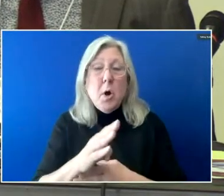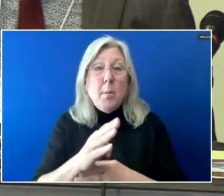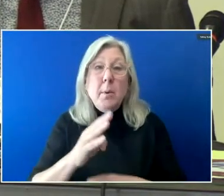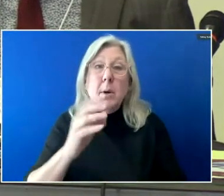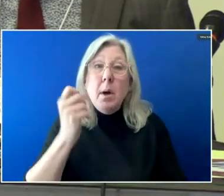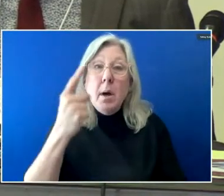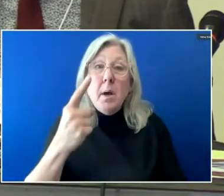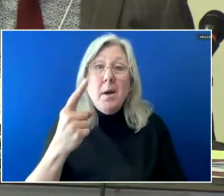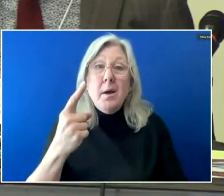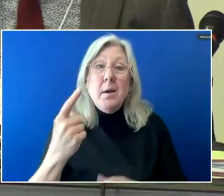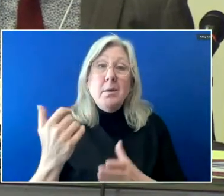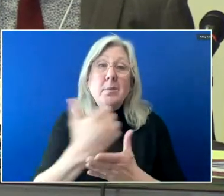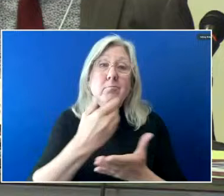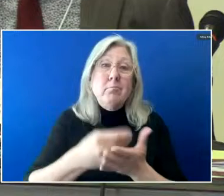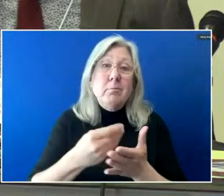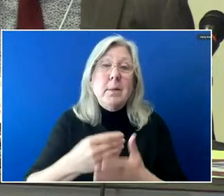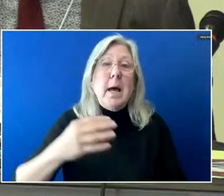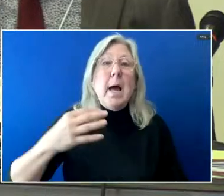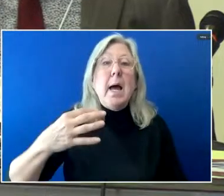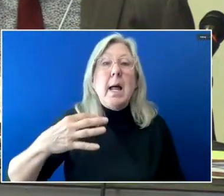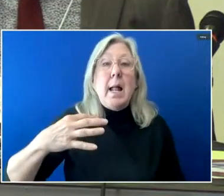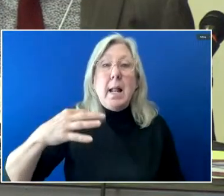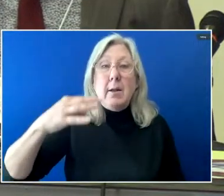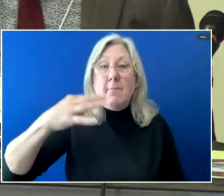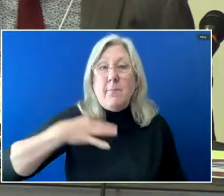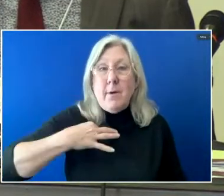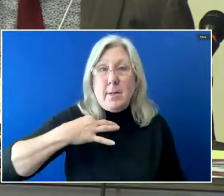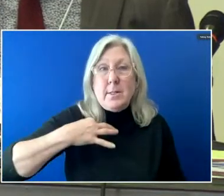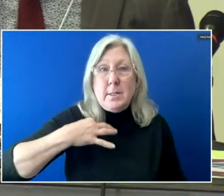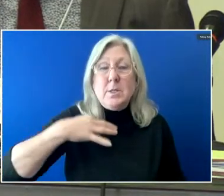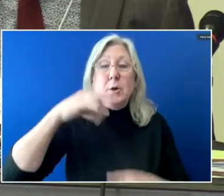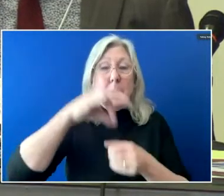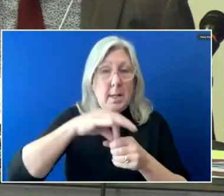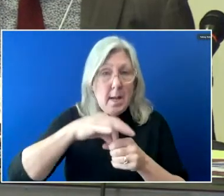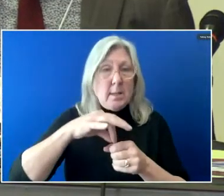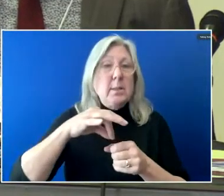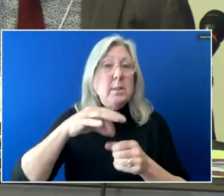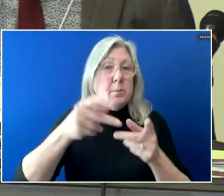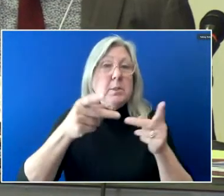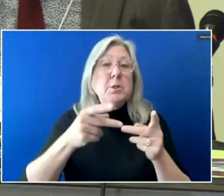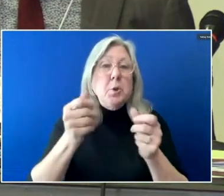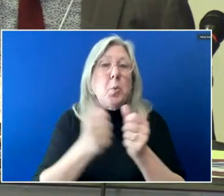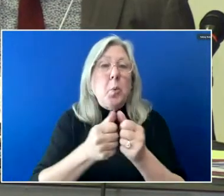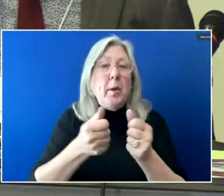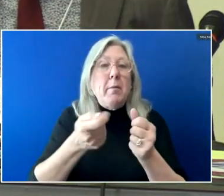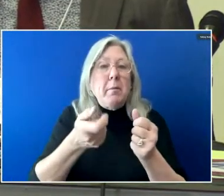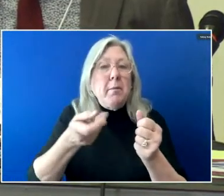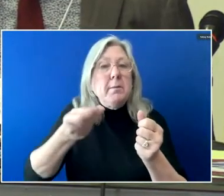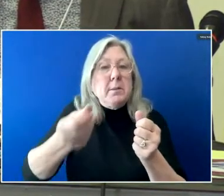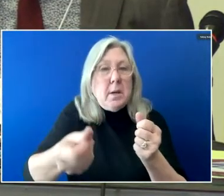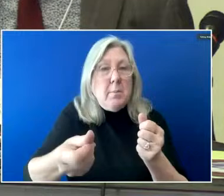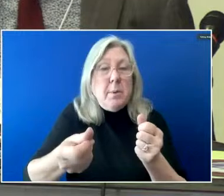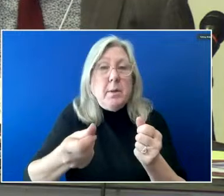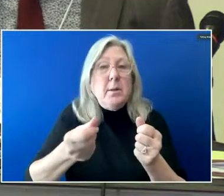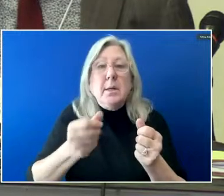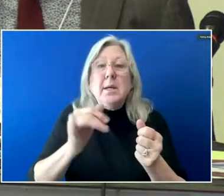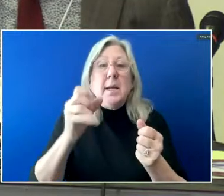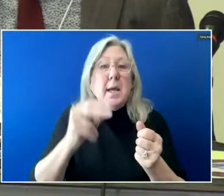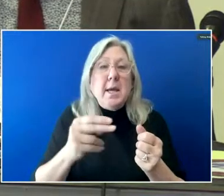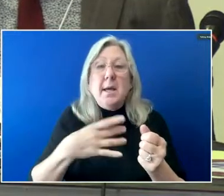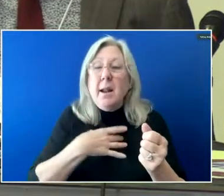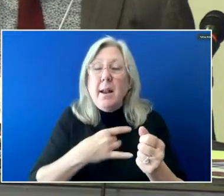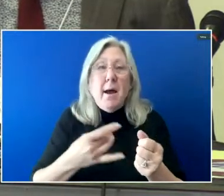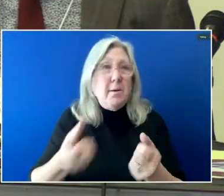elected position with a stipend Ian must like spinning plates in the air as evidenced by his